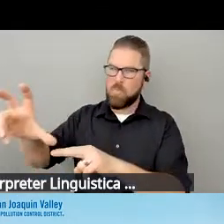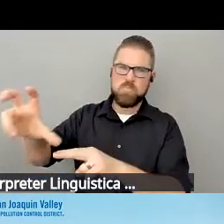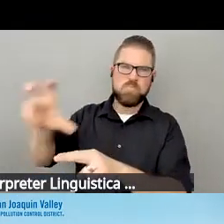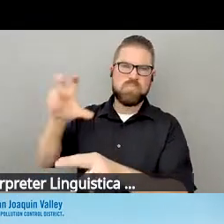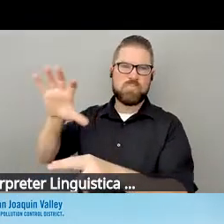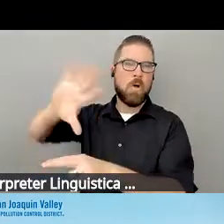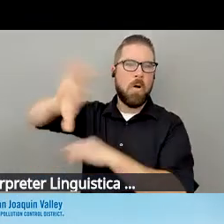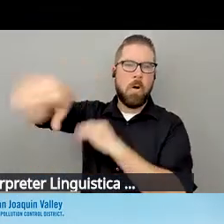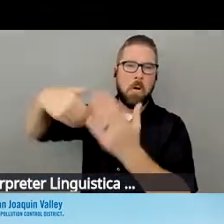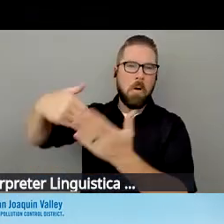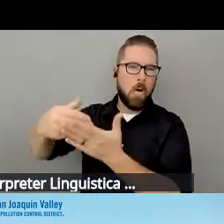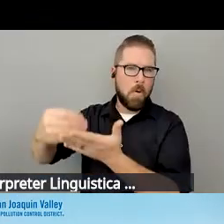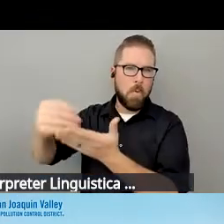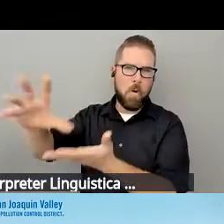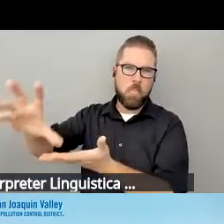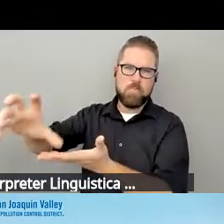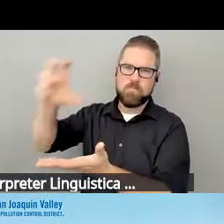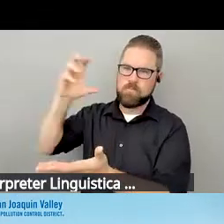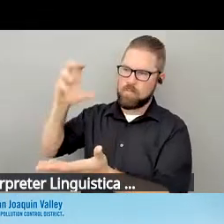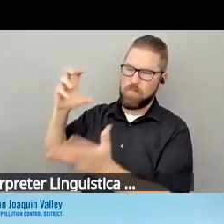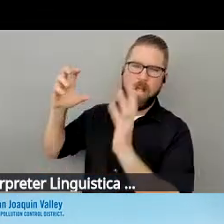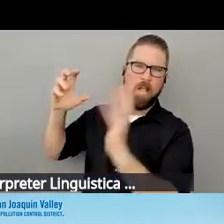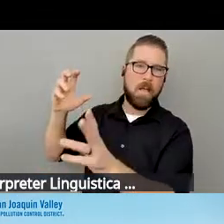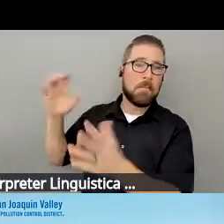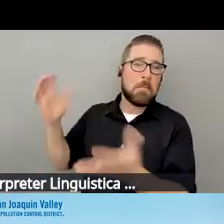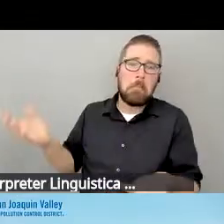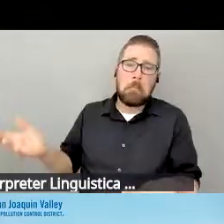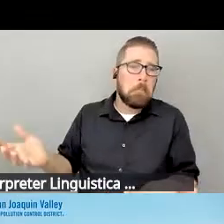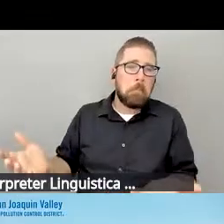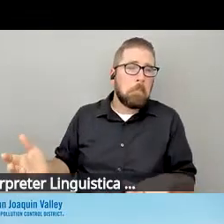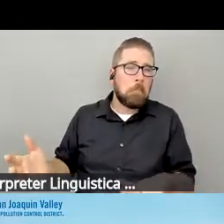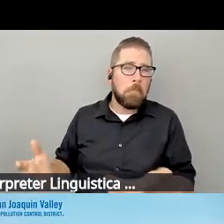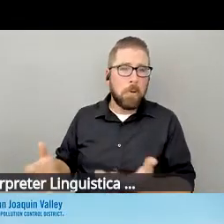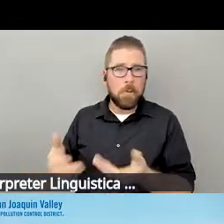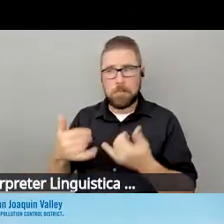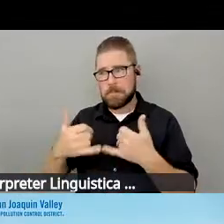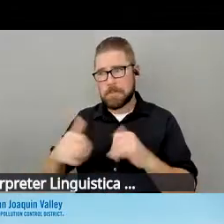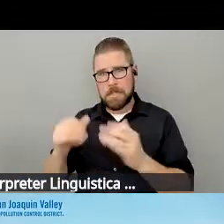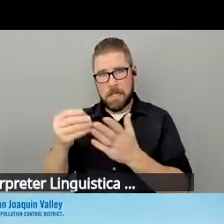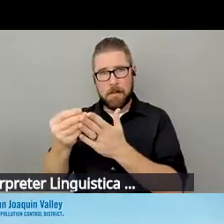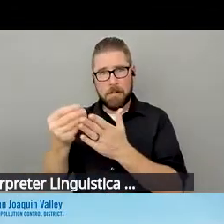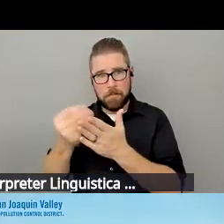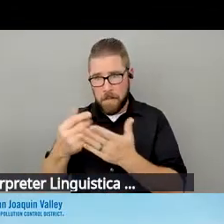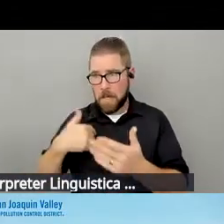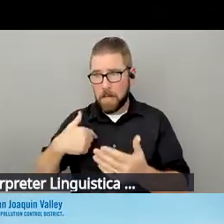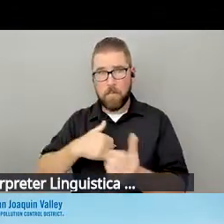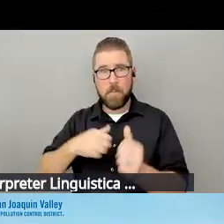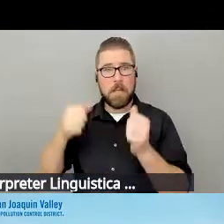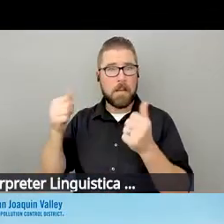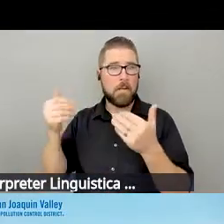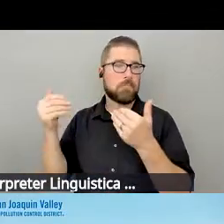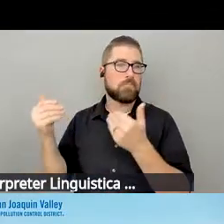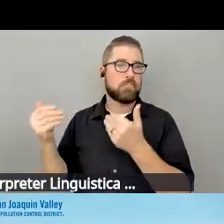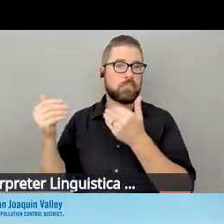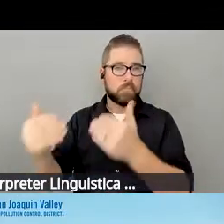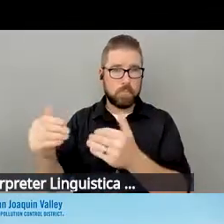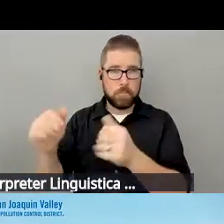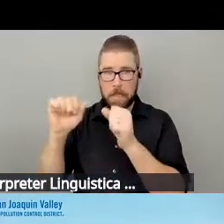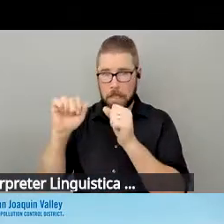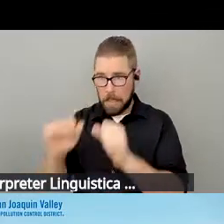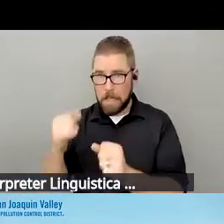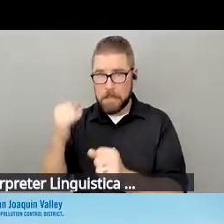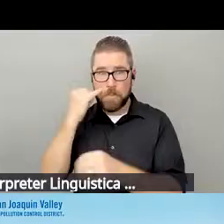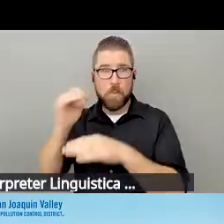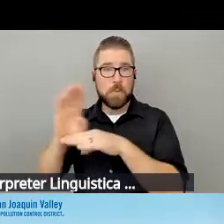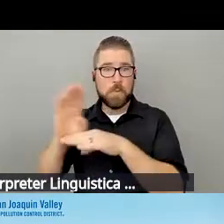that will still be able to move forward with it should a business step up and say that they want to switch out their unit. What